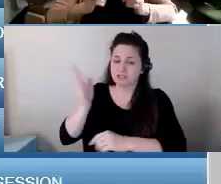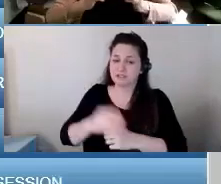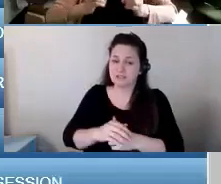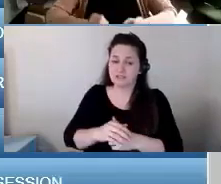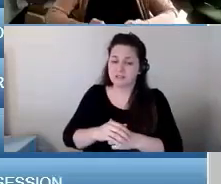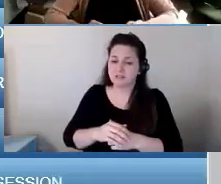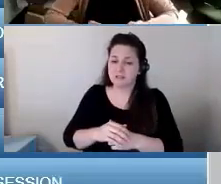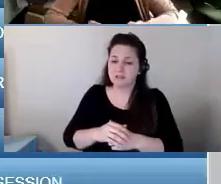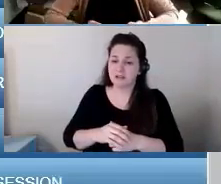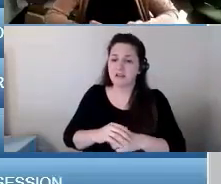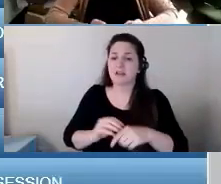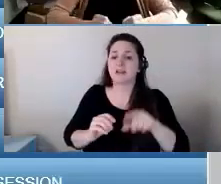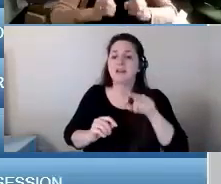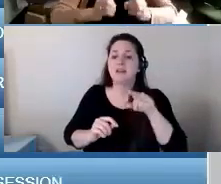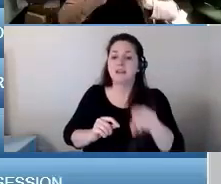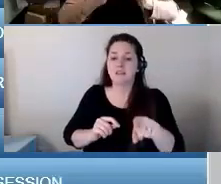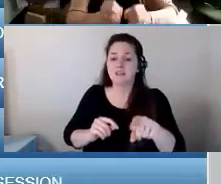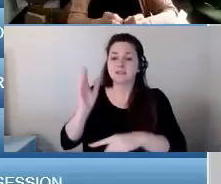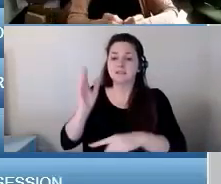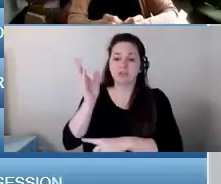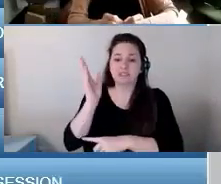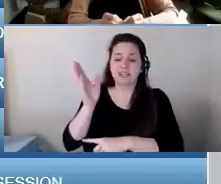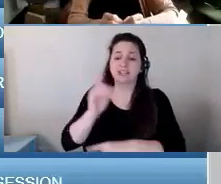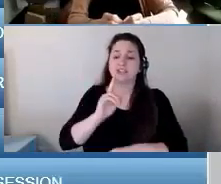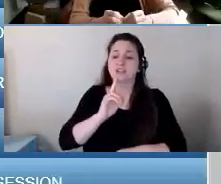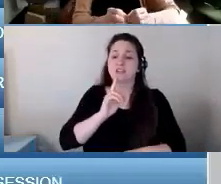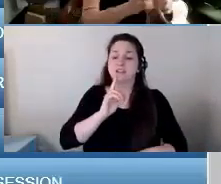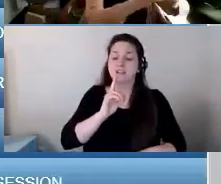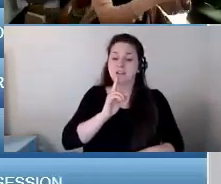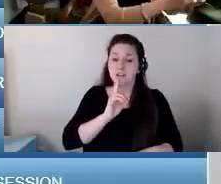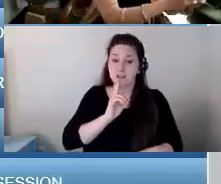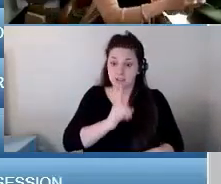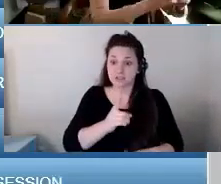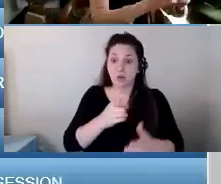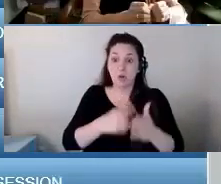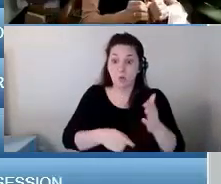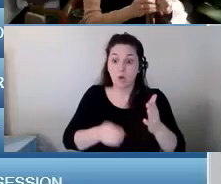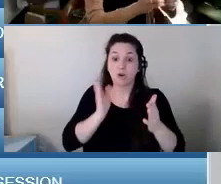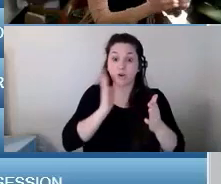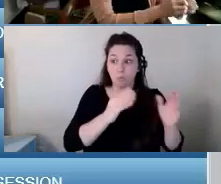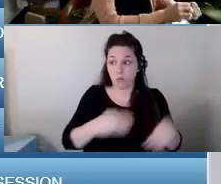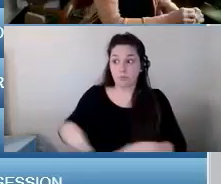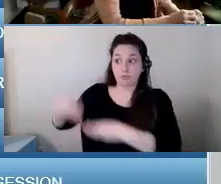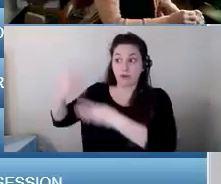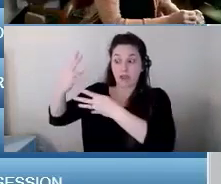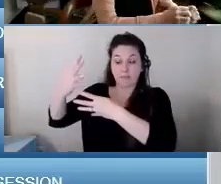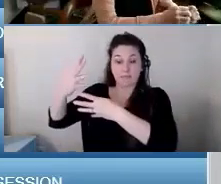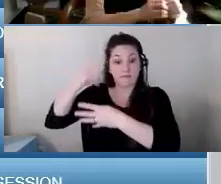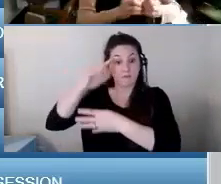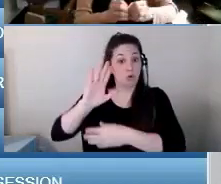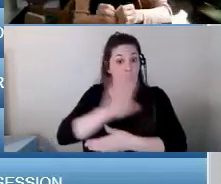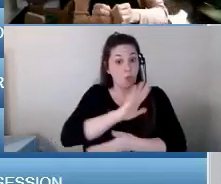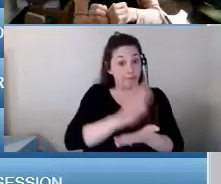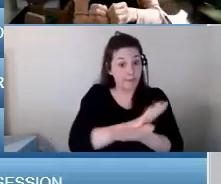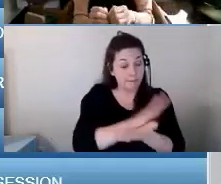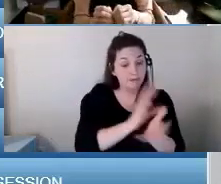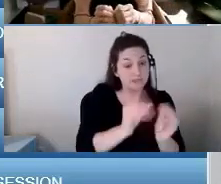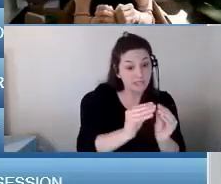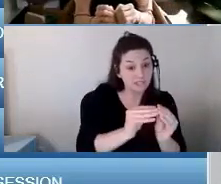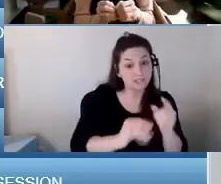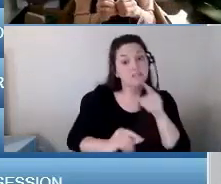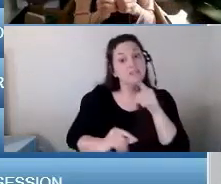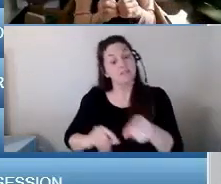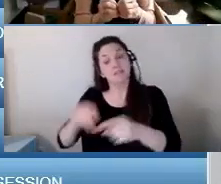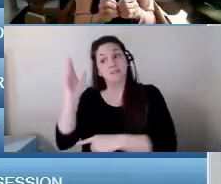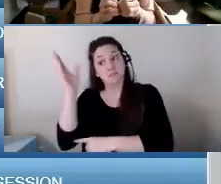This presentation is the presentation you will bring up in a paper session. This